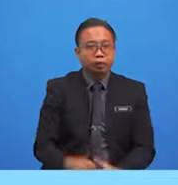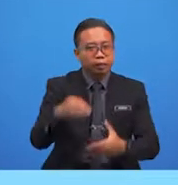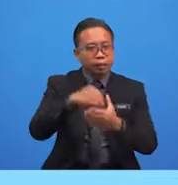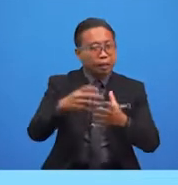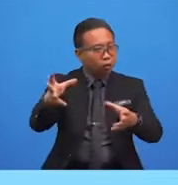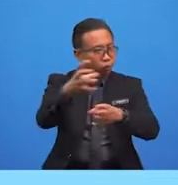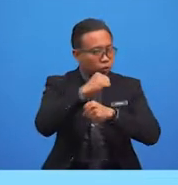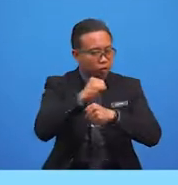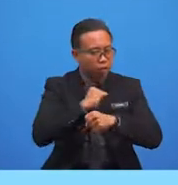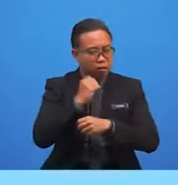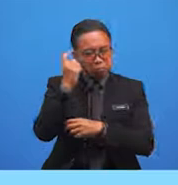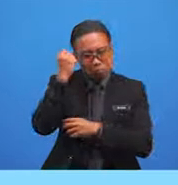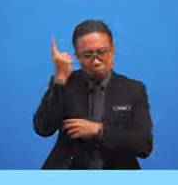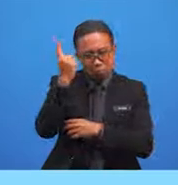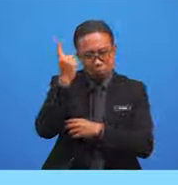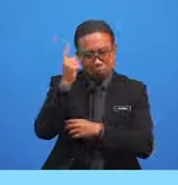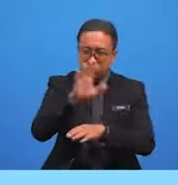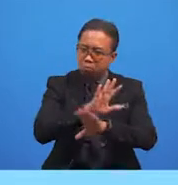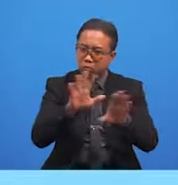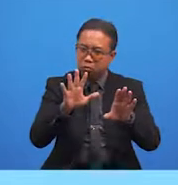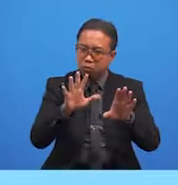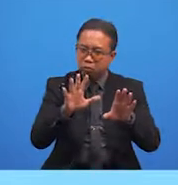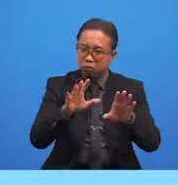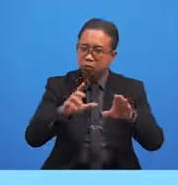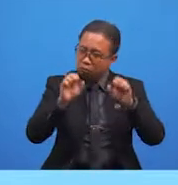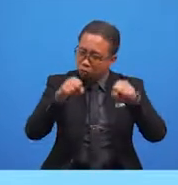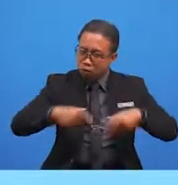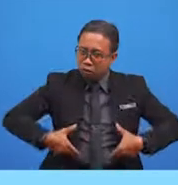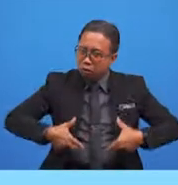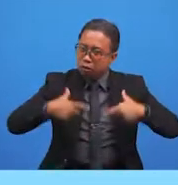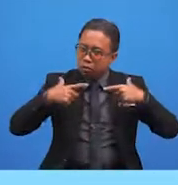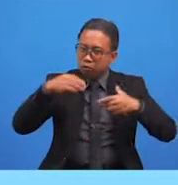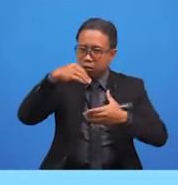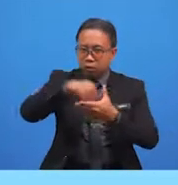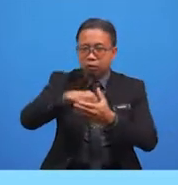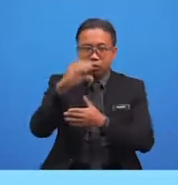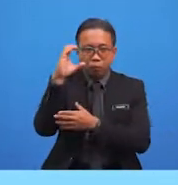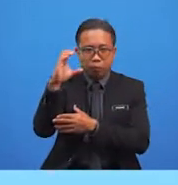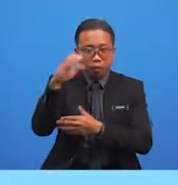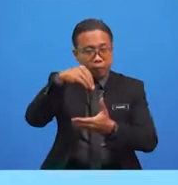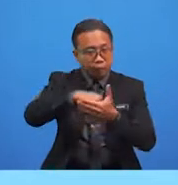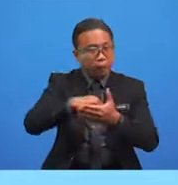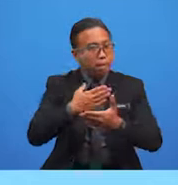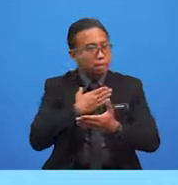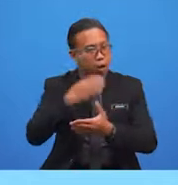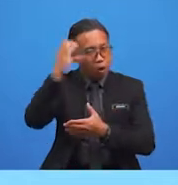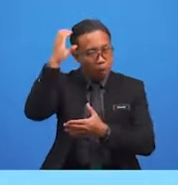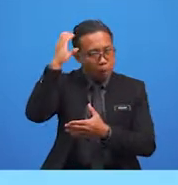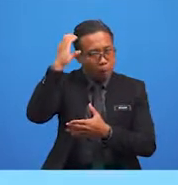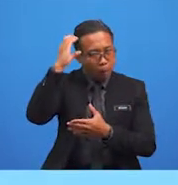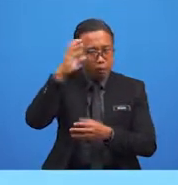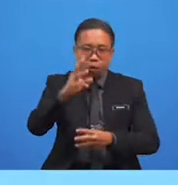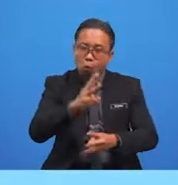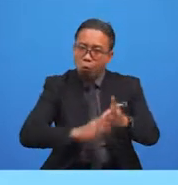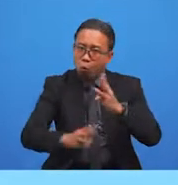conclusion, I don't think people will ever live on the moon. In my opinion, the Earth is a